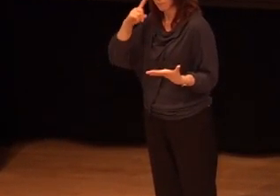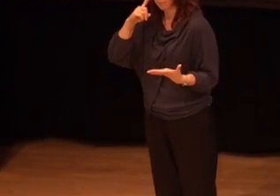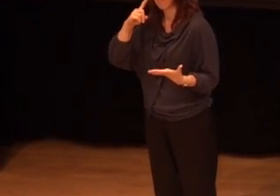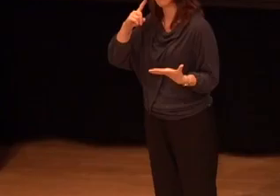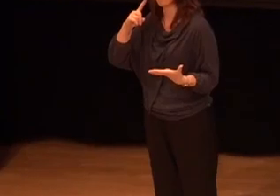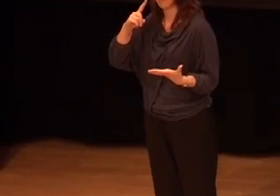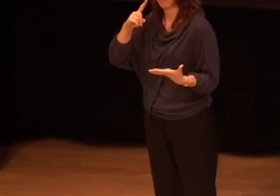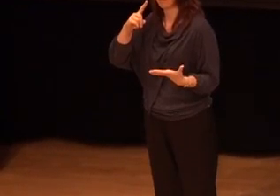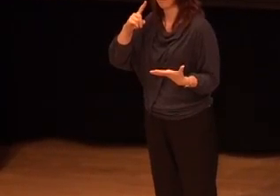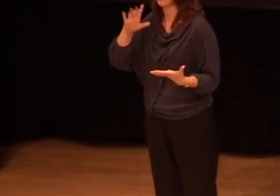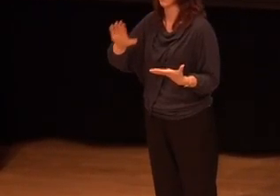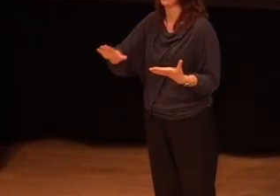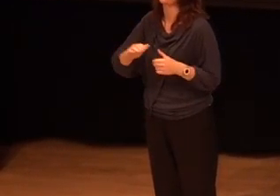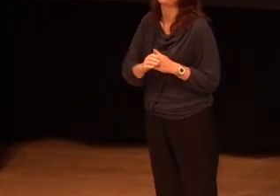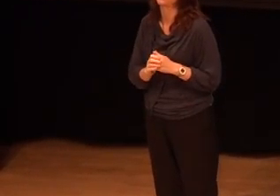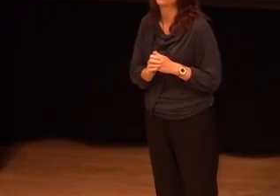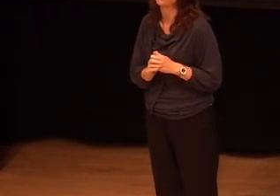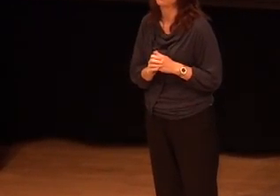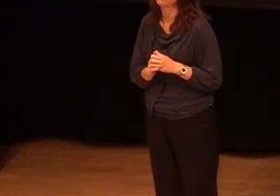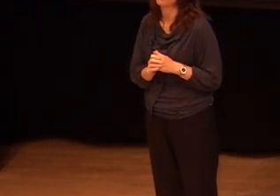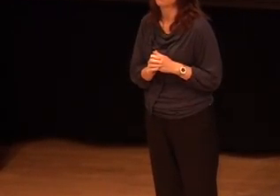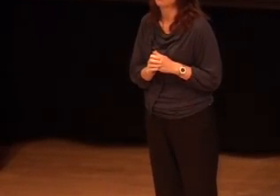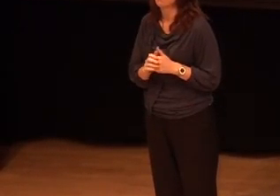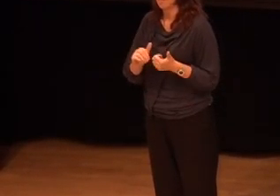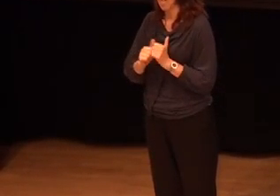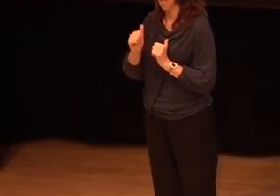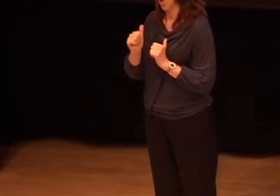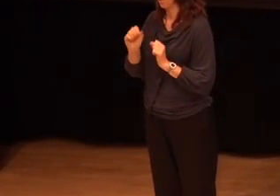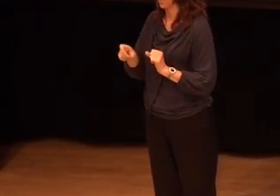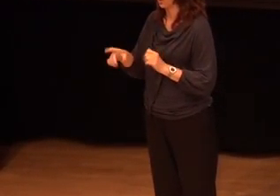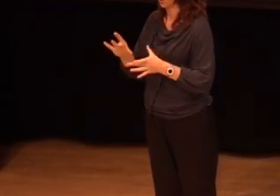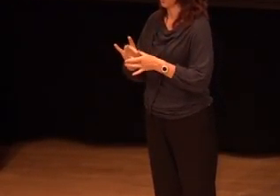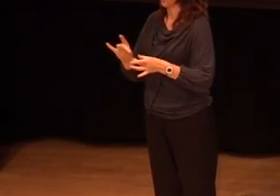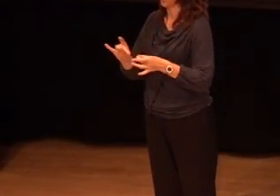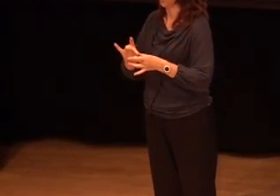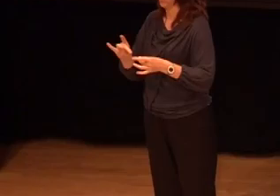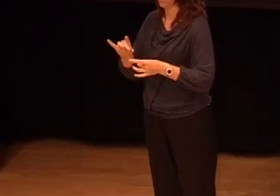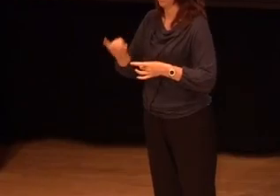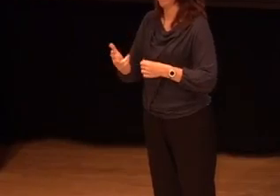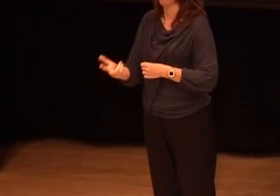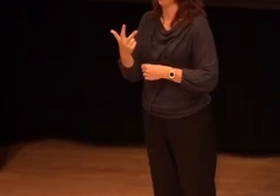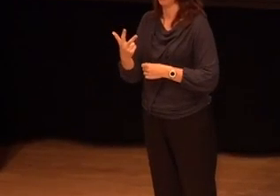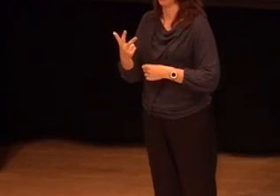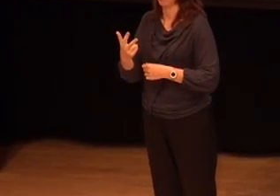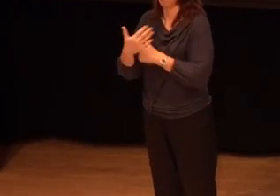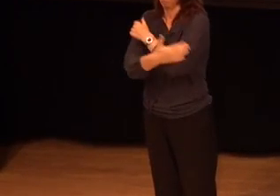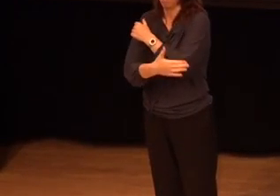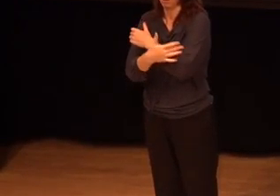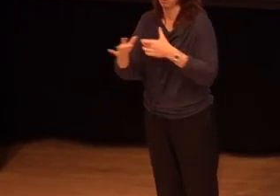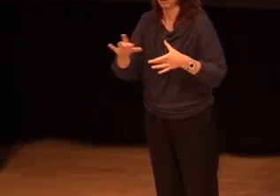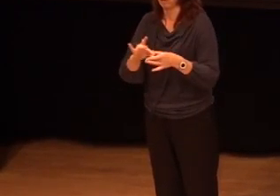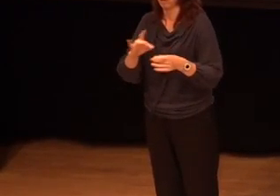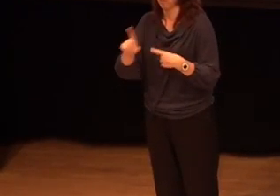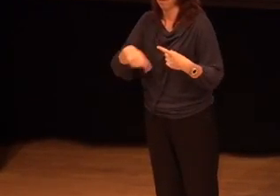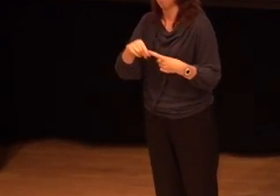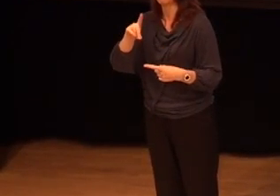that... How would you give in a narrative form that three nations story of the disability rights movement? Yeah,